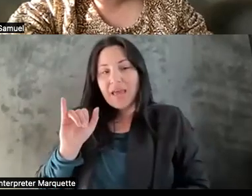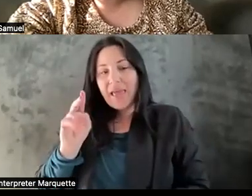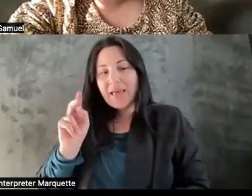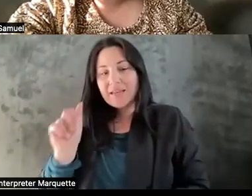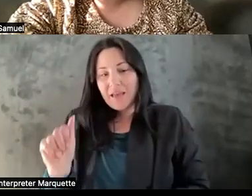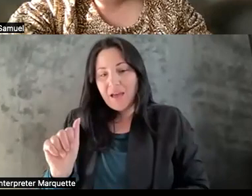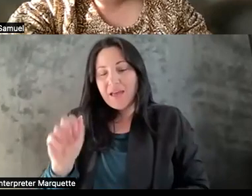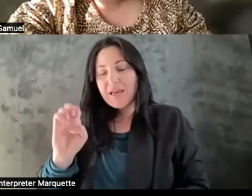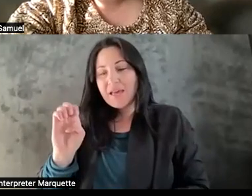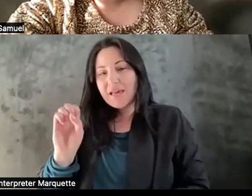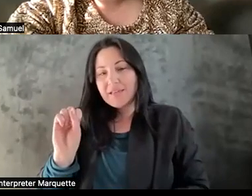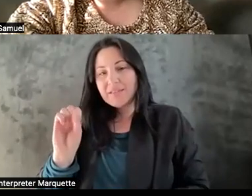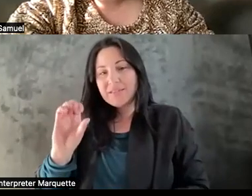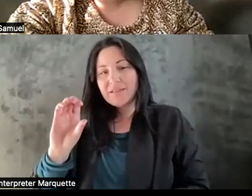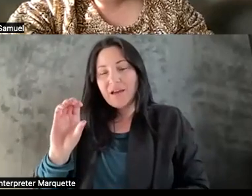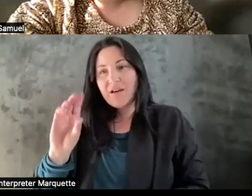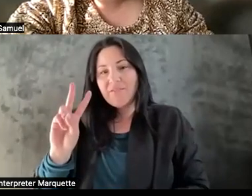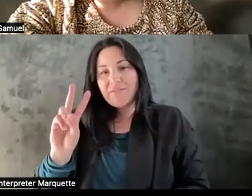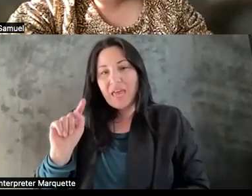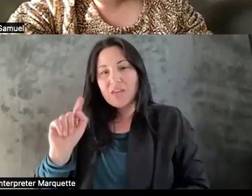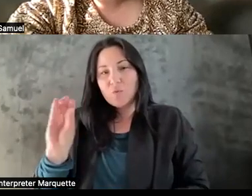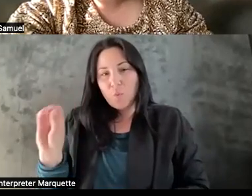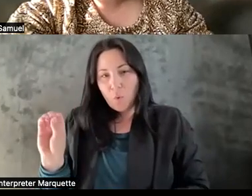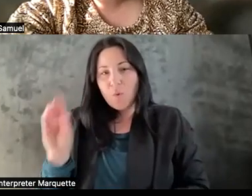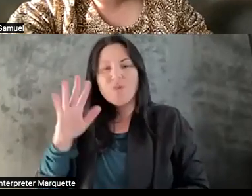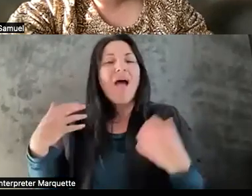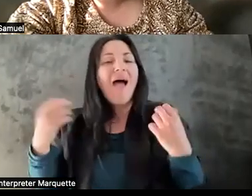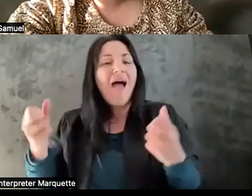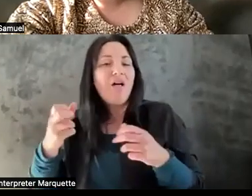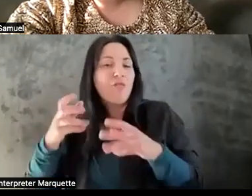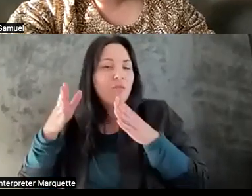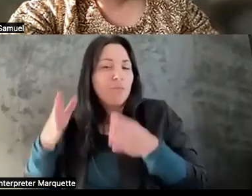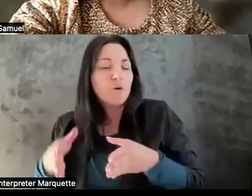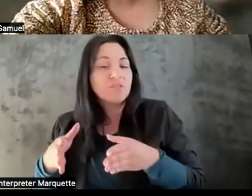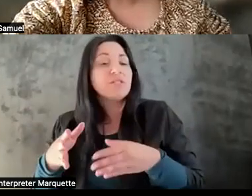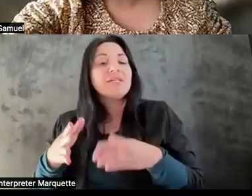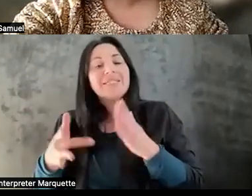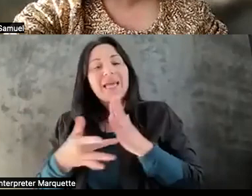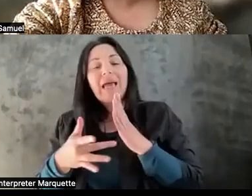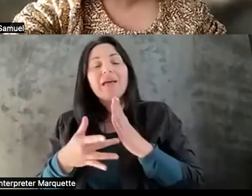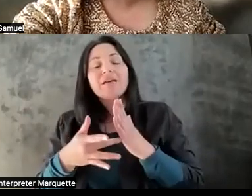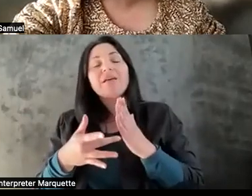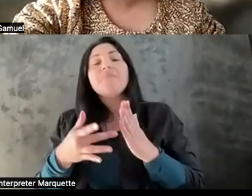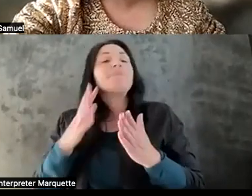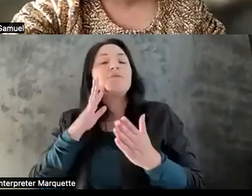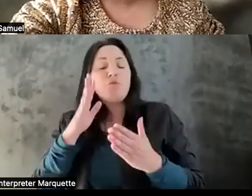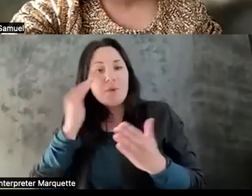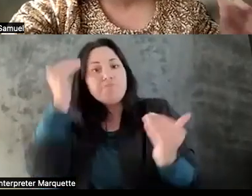who is our health tech, so that we can get on the radar right away, your student with that